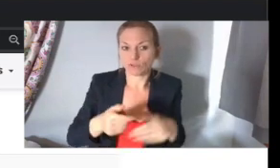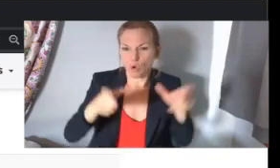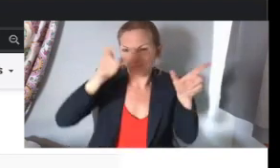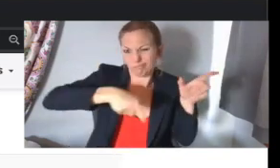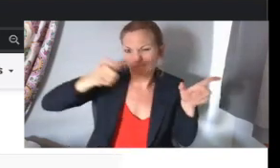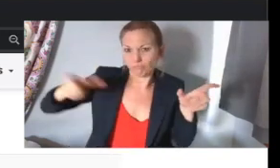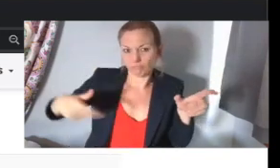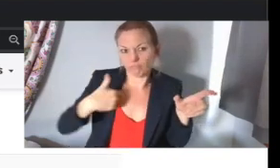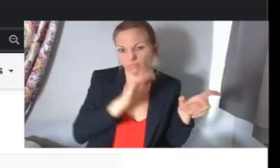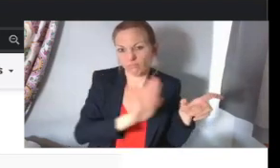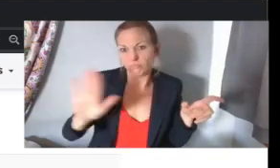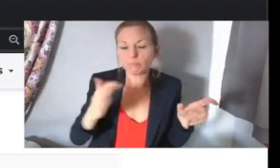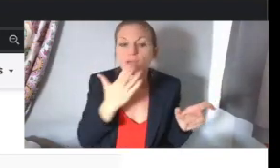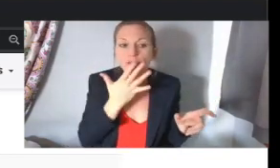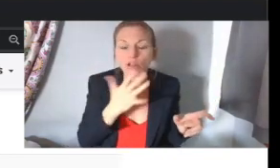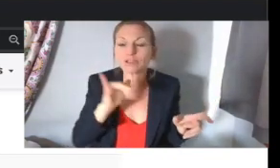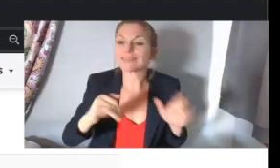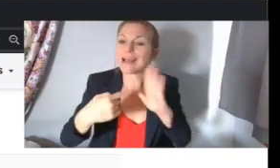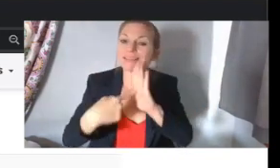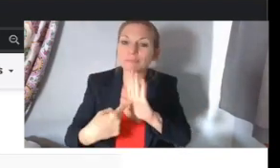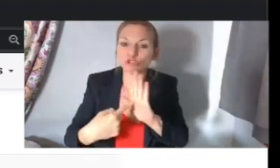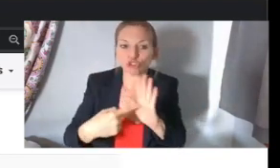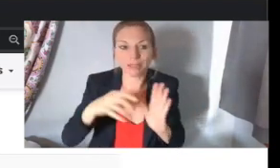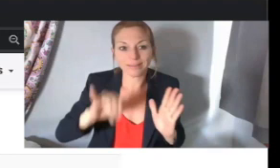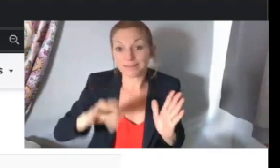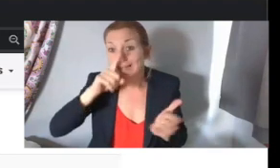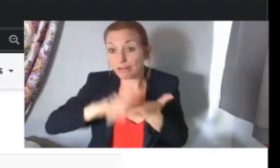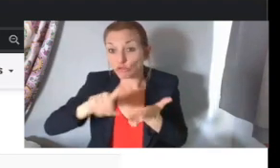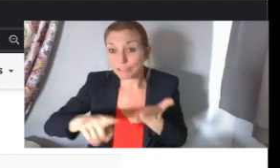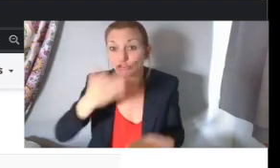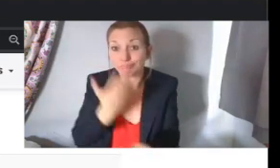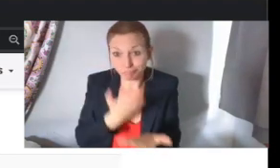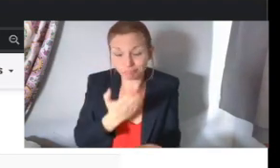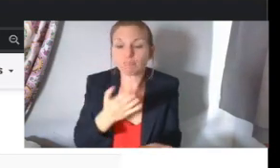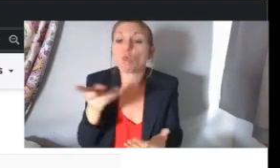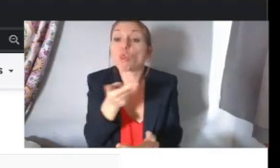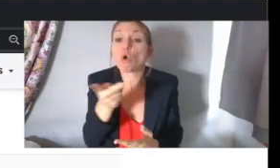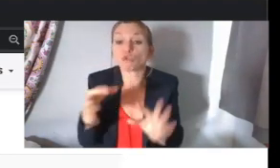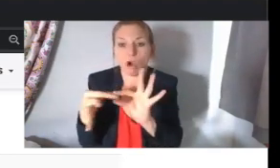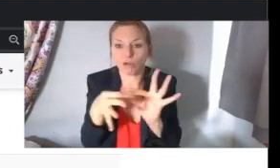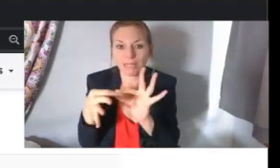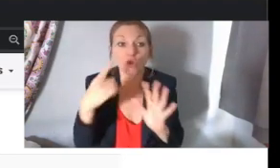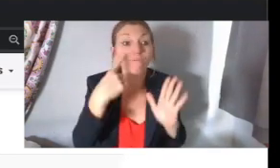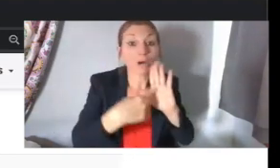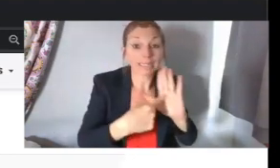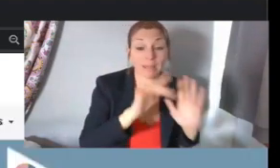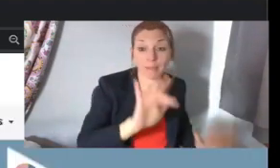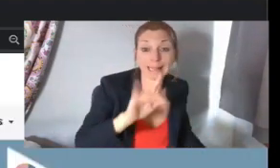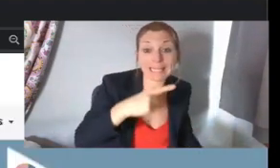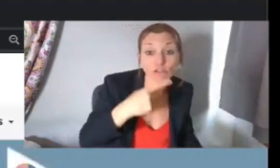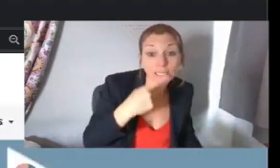just demonstrates that there is research that shows that those two things are related. So for instance, if we click on hearing,